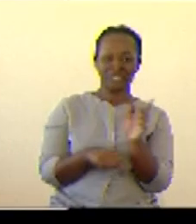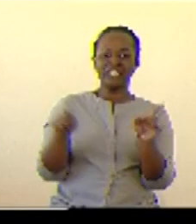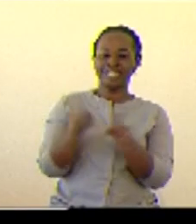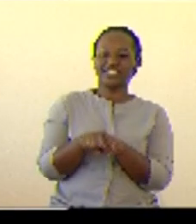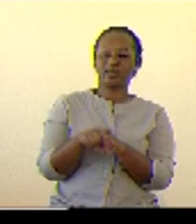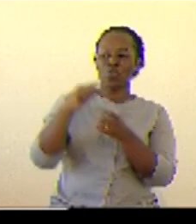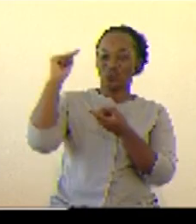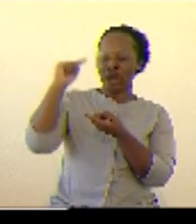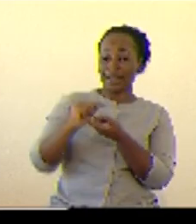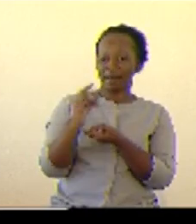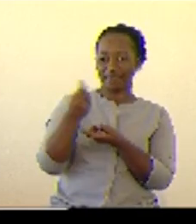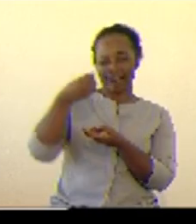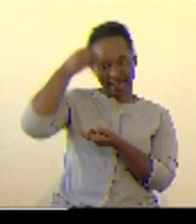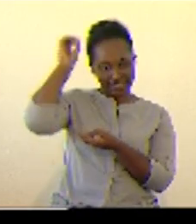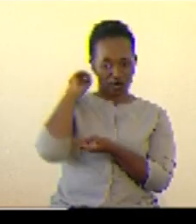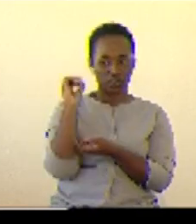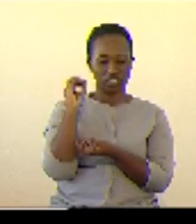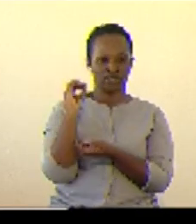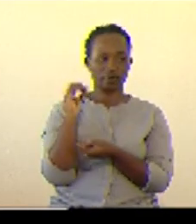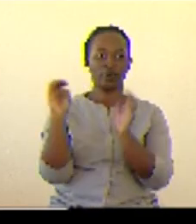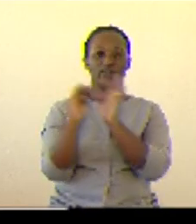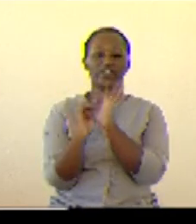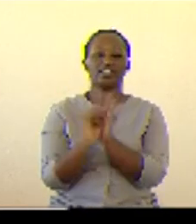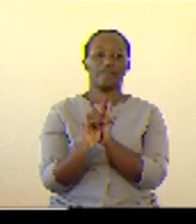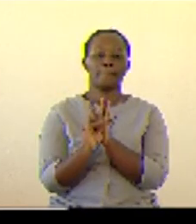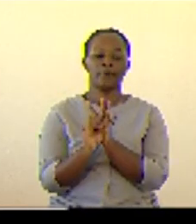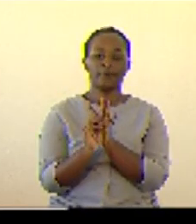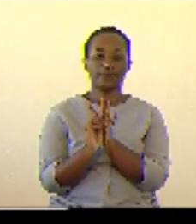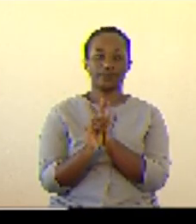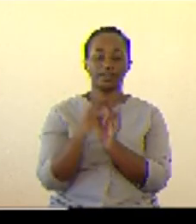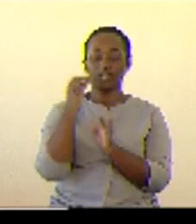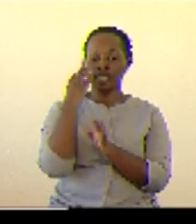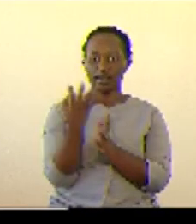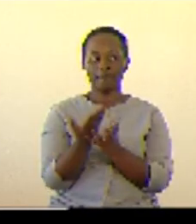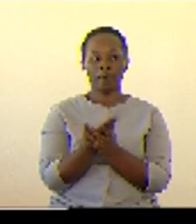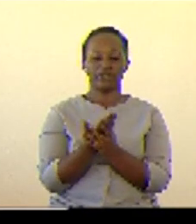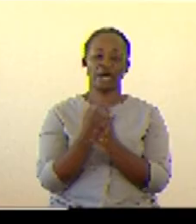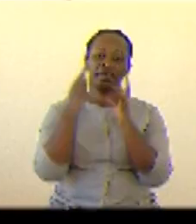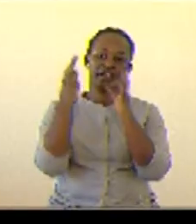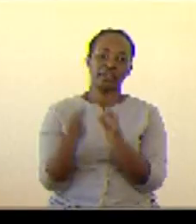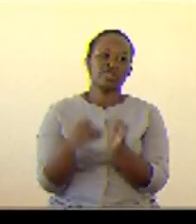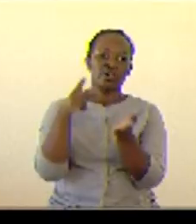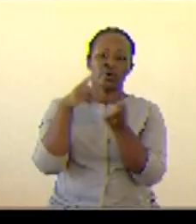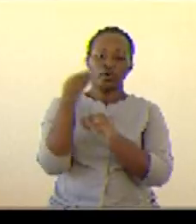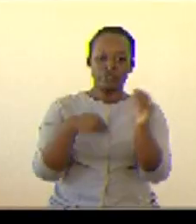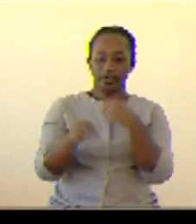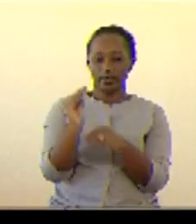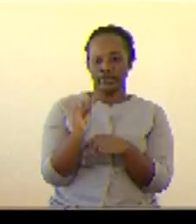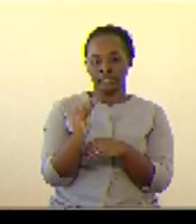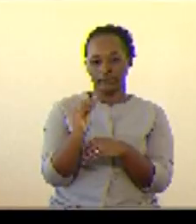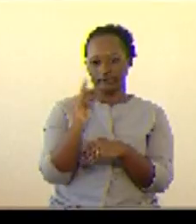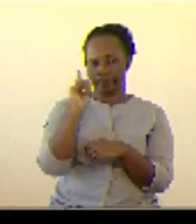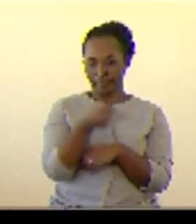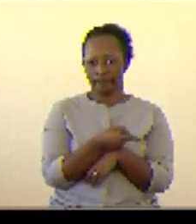original price of a commodity. For example, if the price of the commodity is 1,000, this